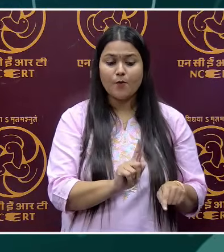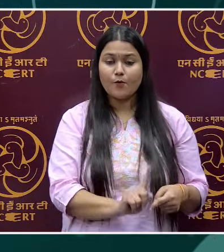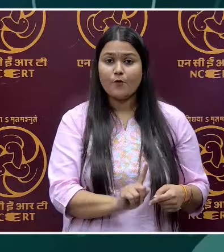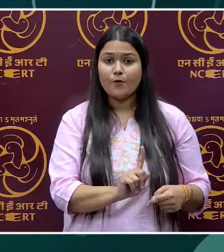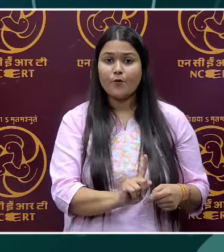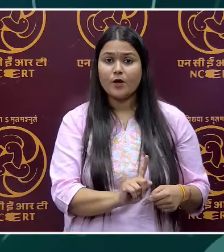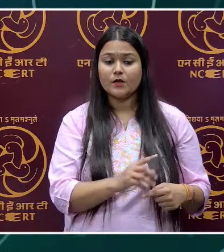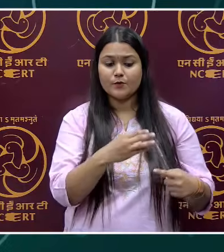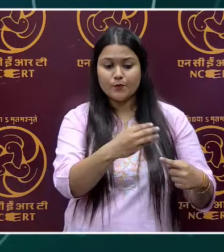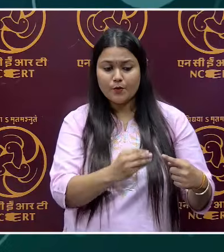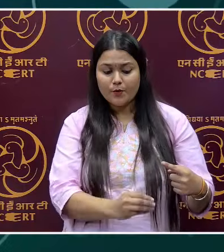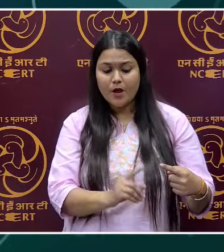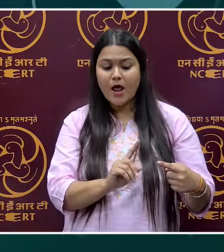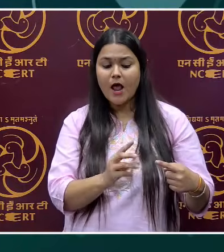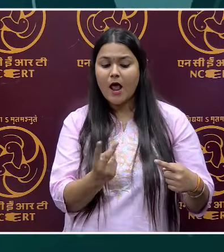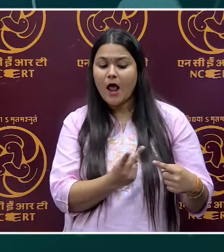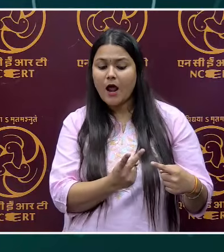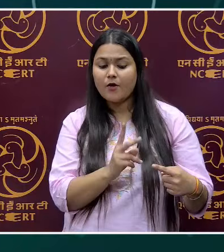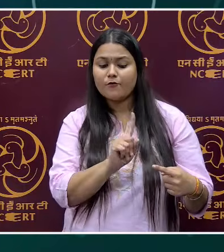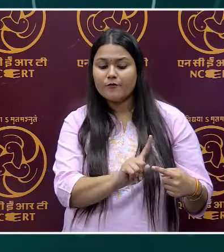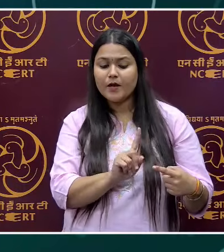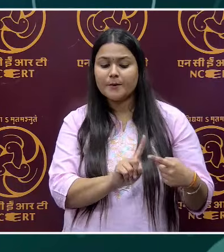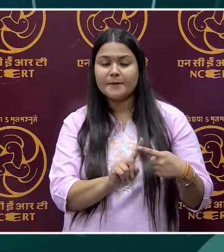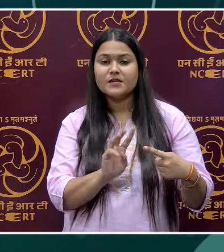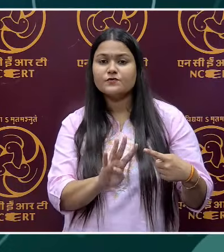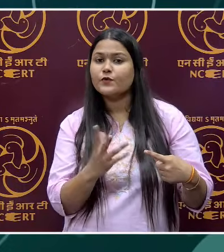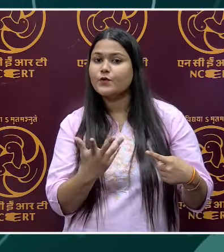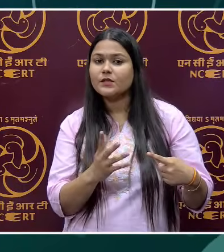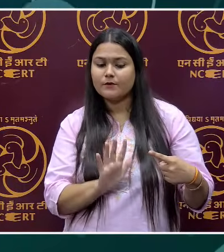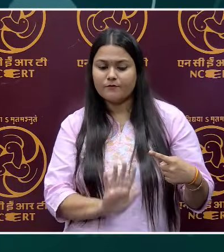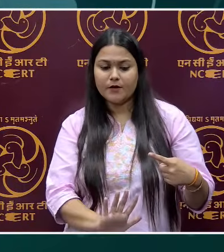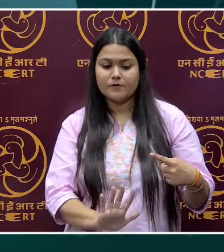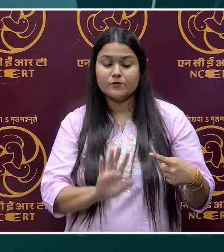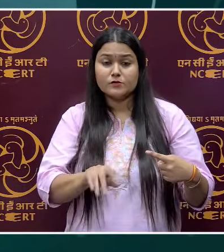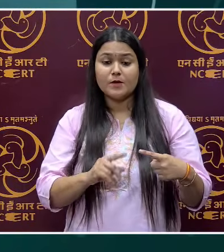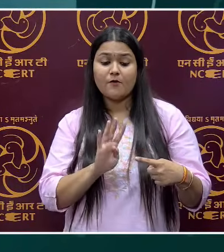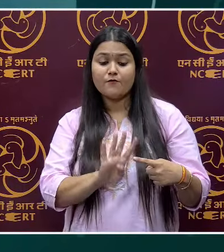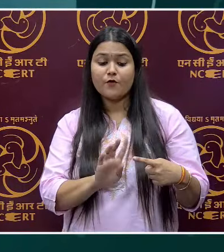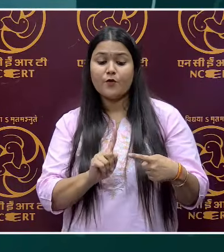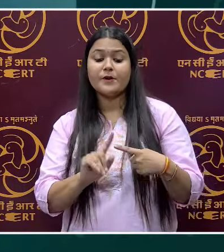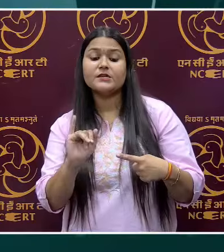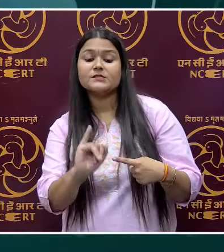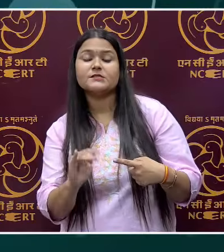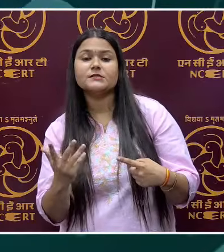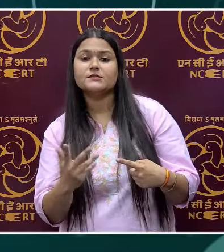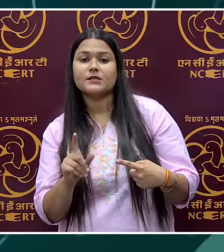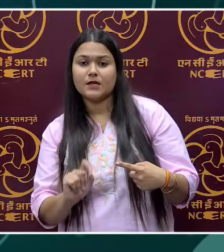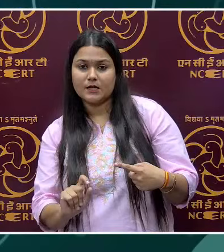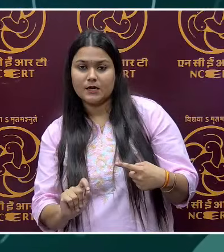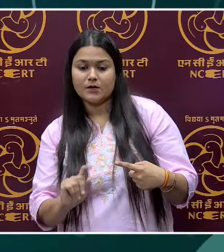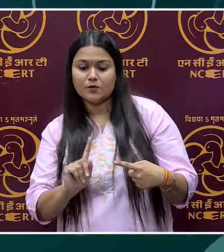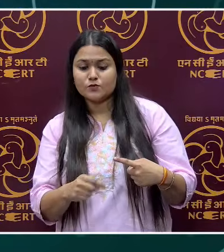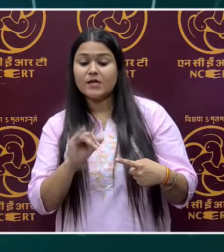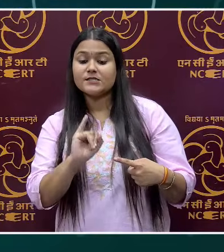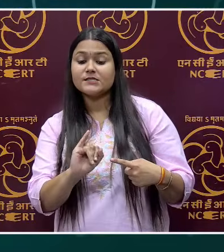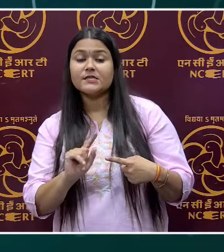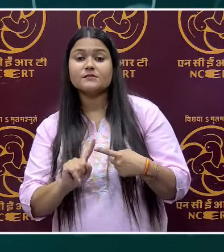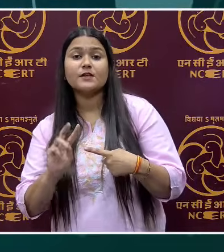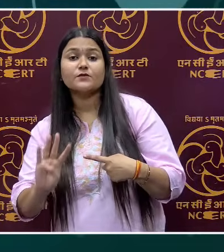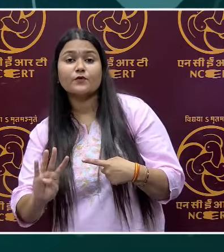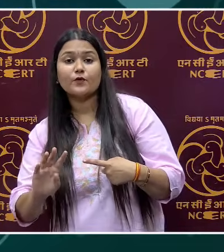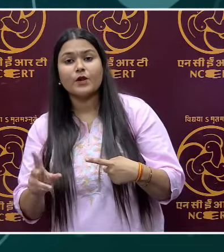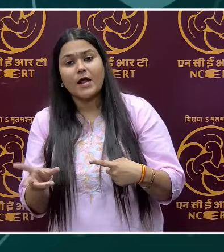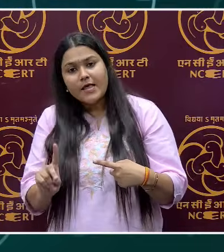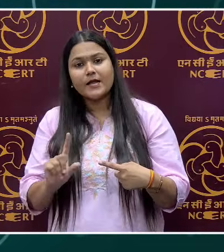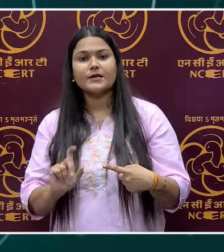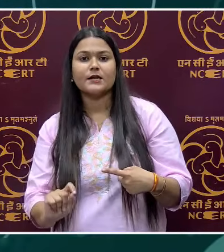we will add these two numbers, 1 plus 4 that is 5, then 4 plus 6 that is 10, and 6 plus 4 that is again